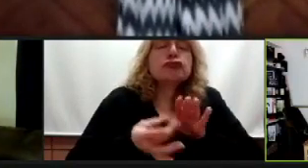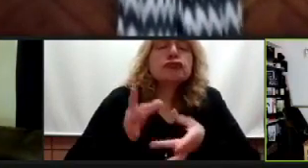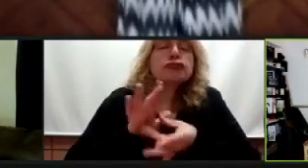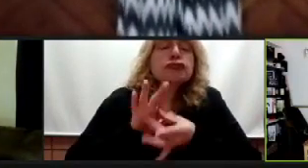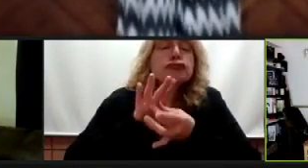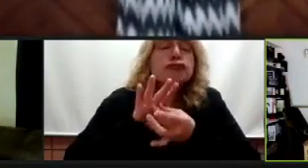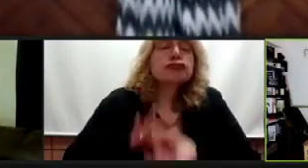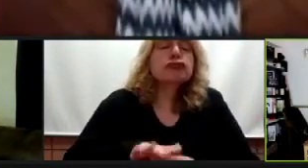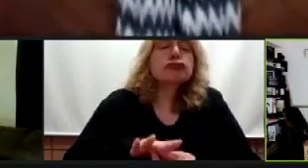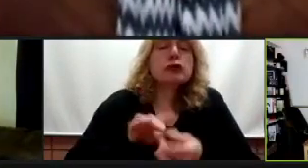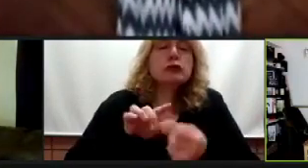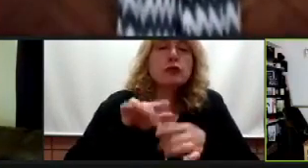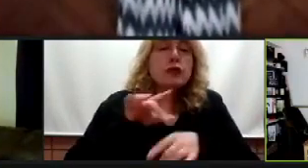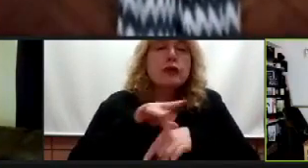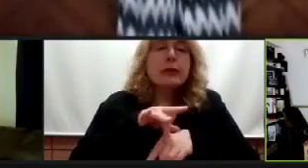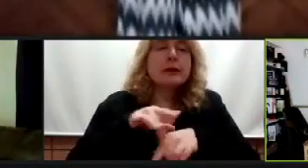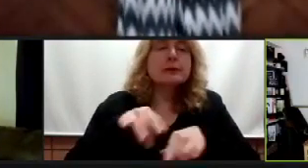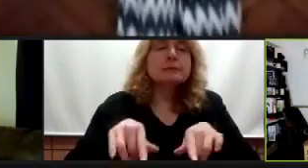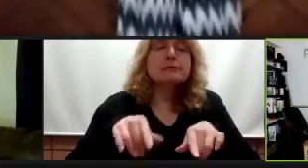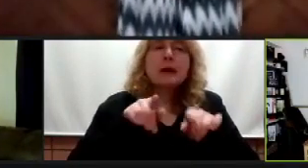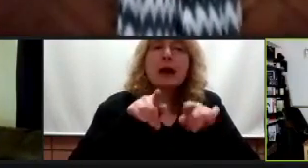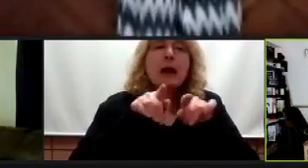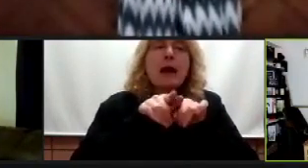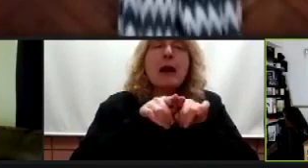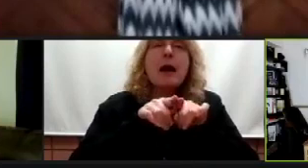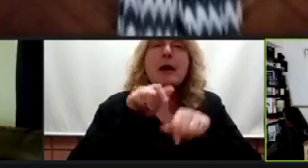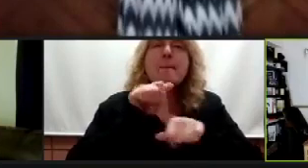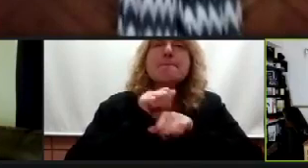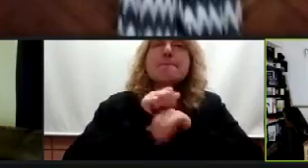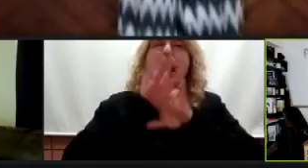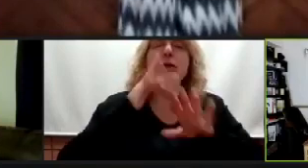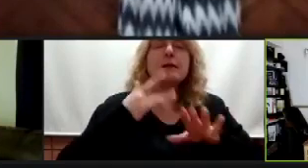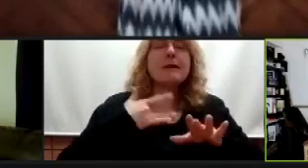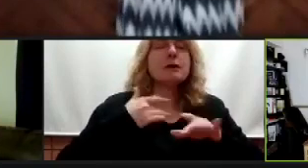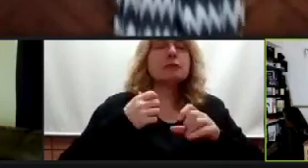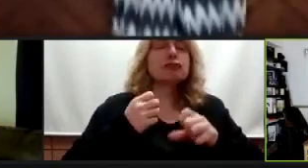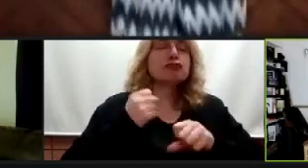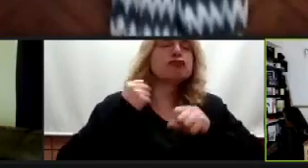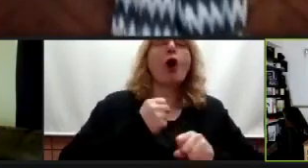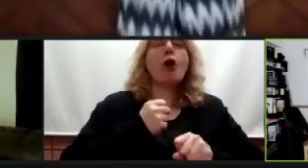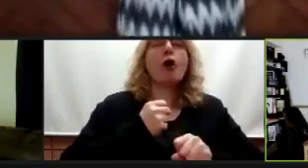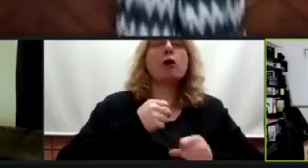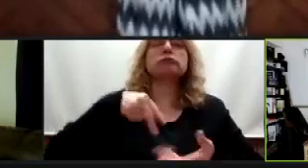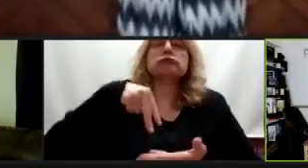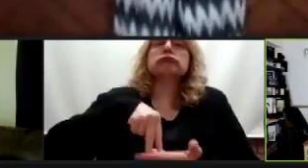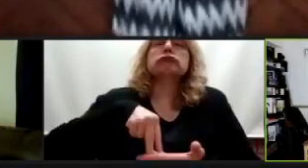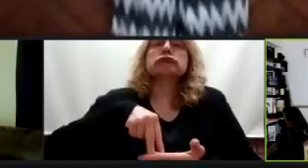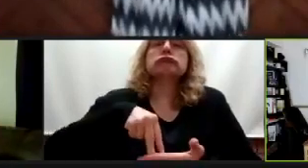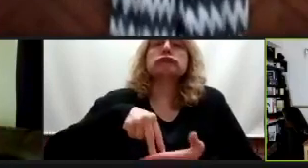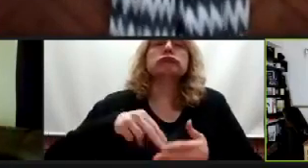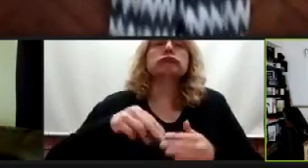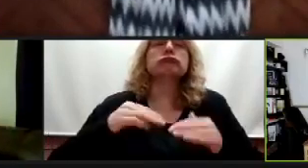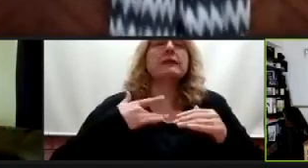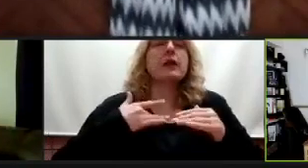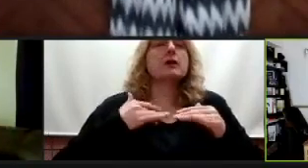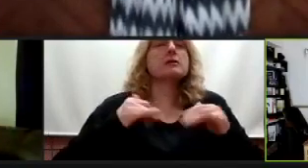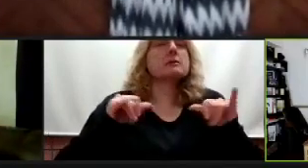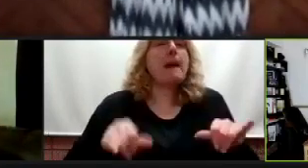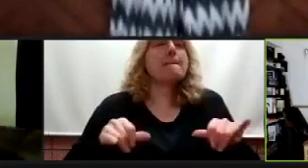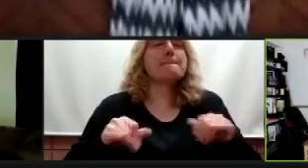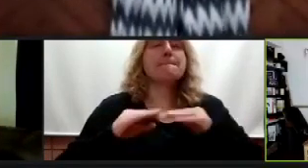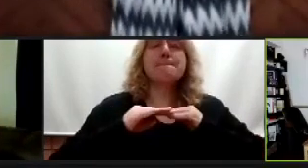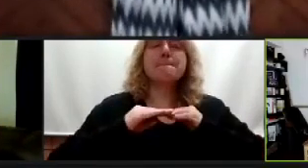and supported like a mountain, right? So we have our breath meditation. In through nose, shoulders